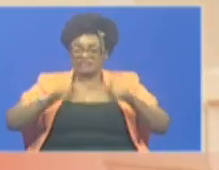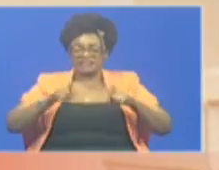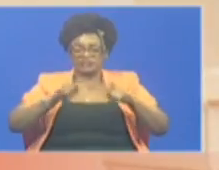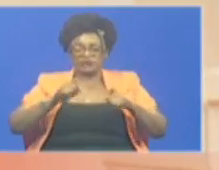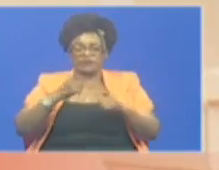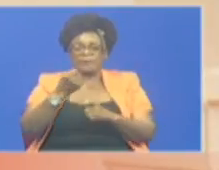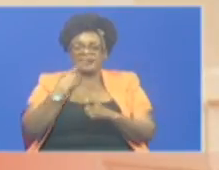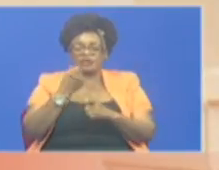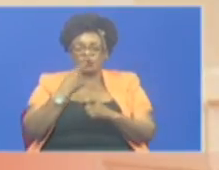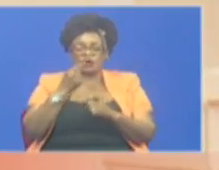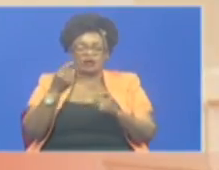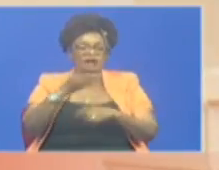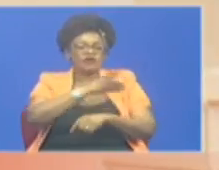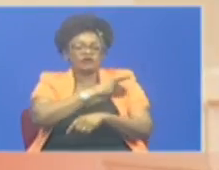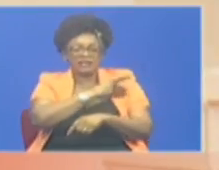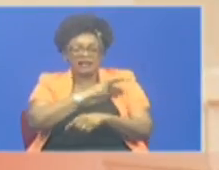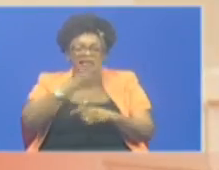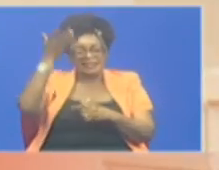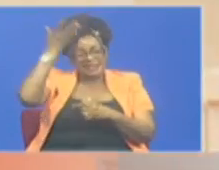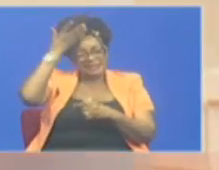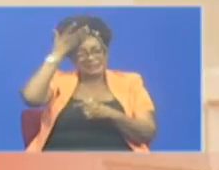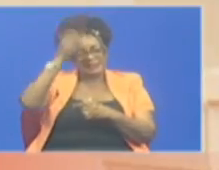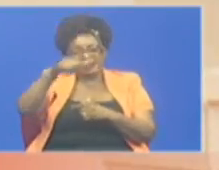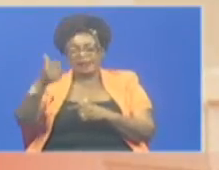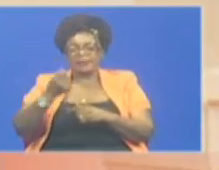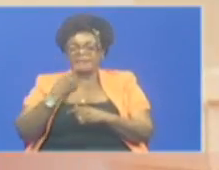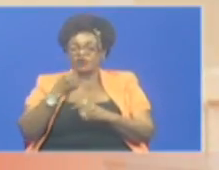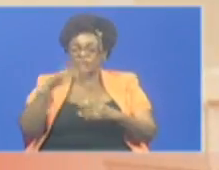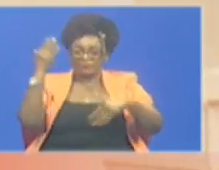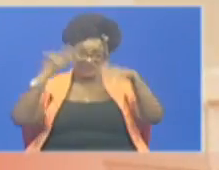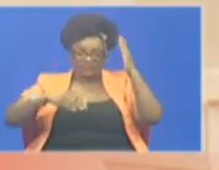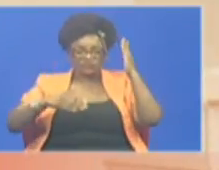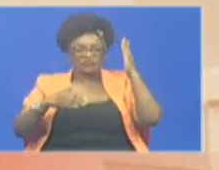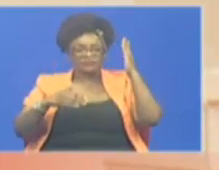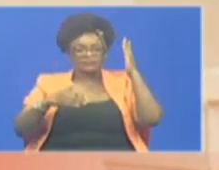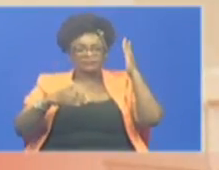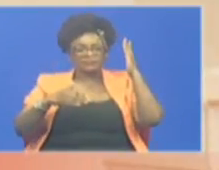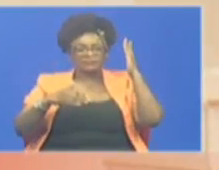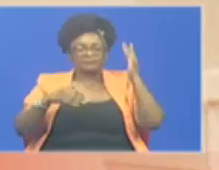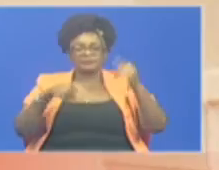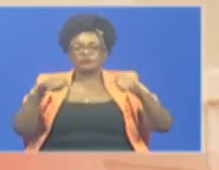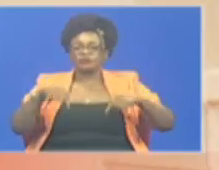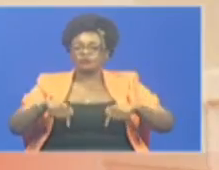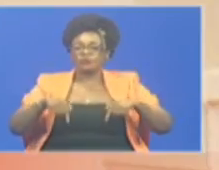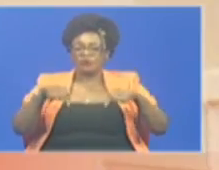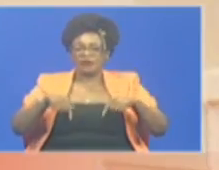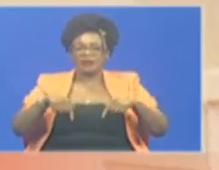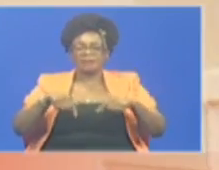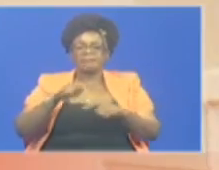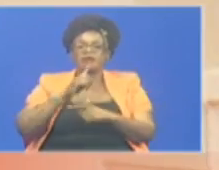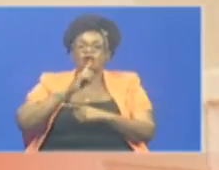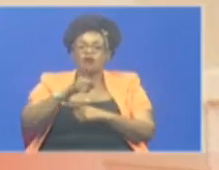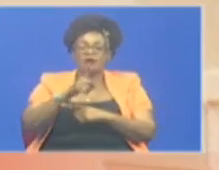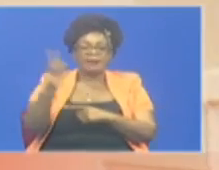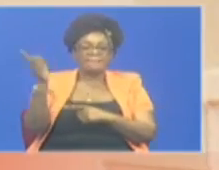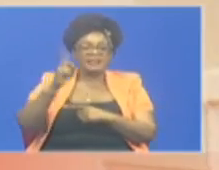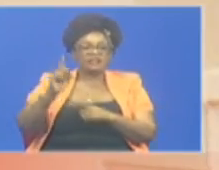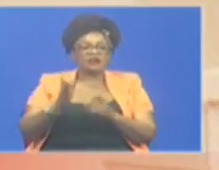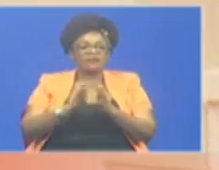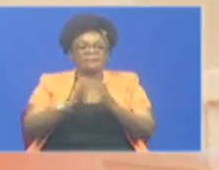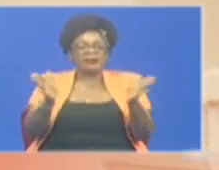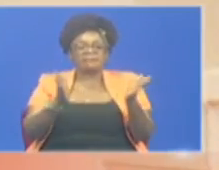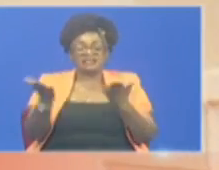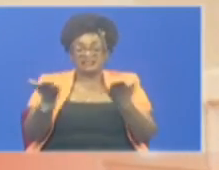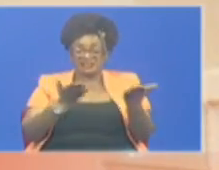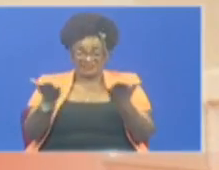doctors, nurses, and other medical professionals, I am today directing the Ministry of Public Service and the Ministry